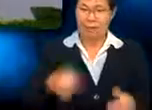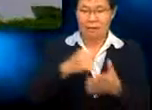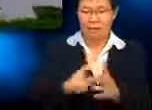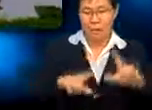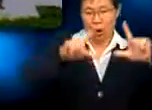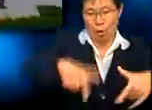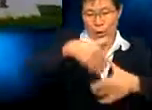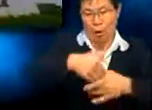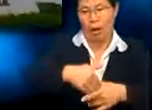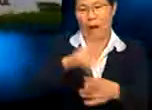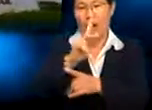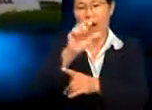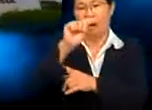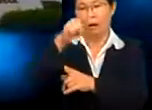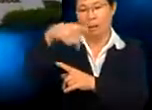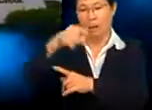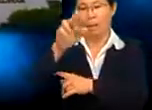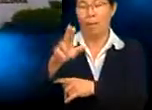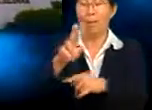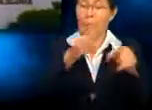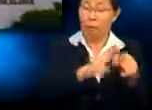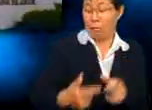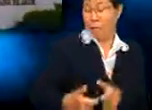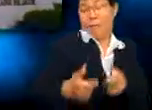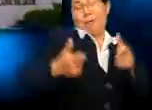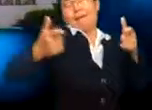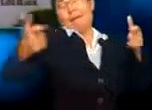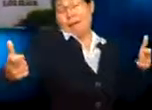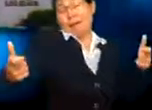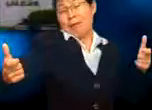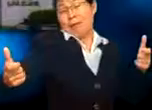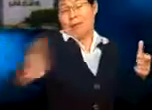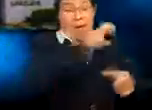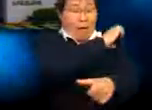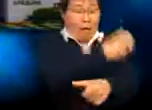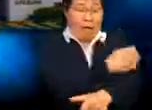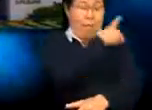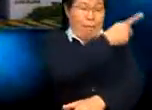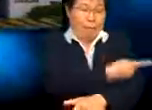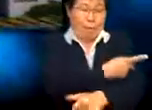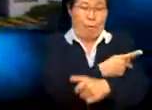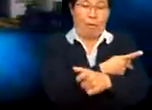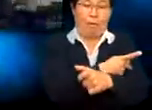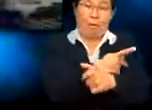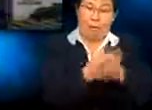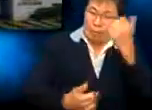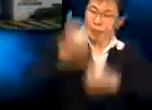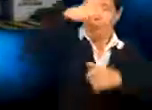is located in Kapar, Klang, and is the largest thermal energy power station in